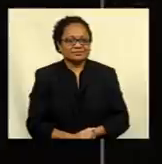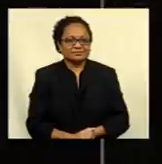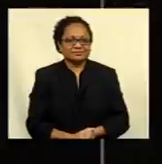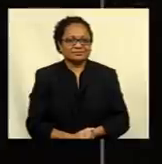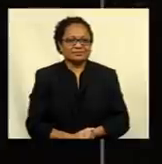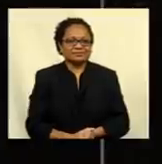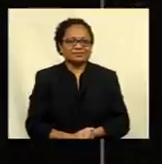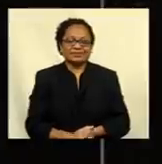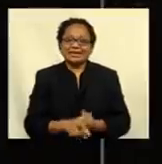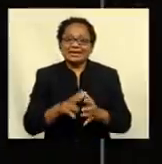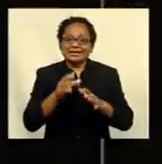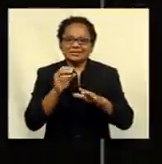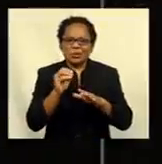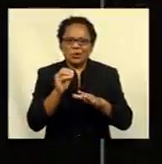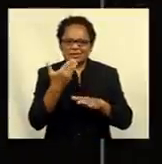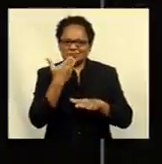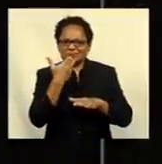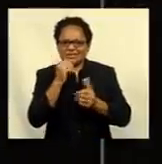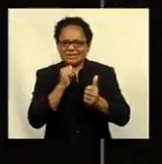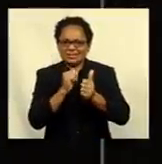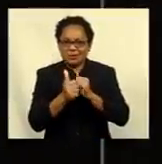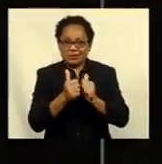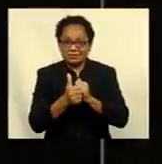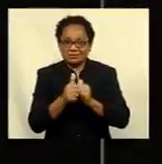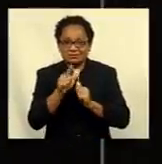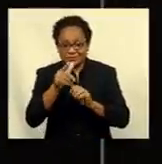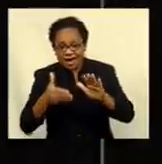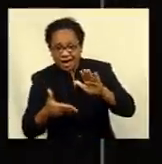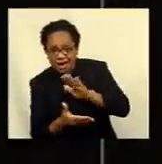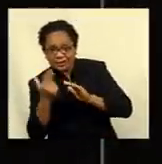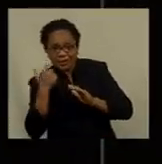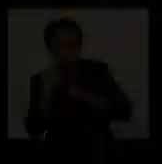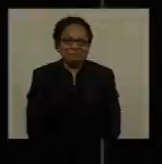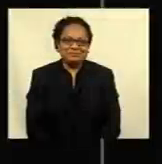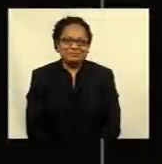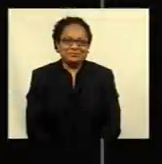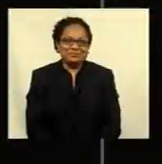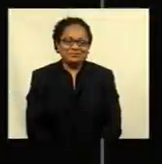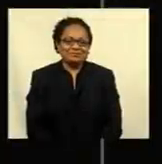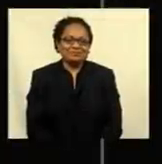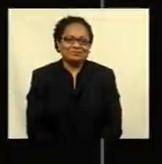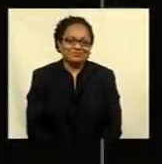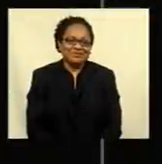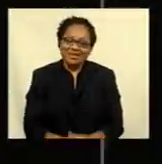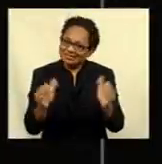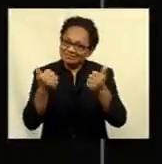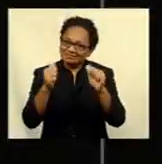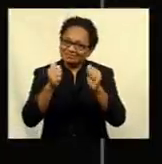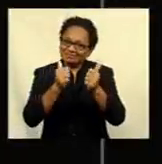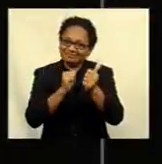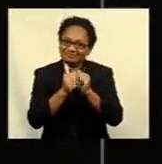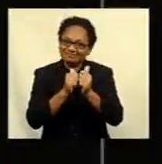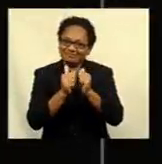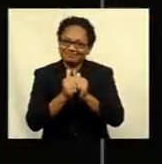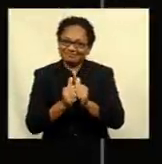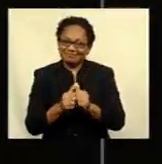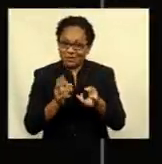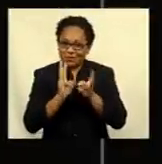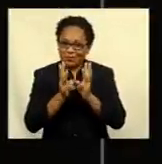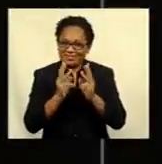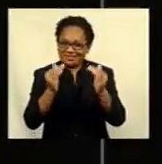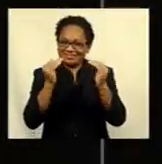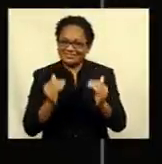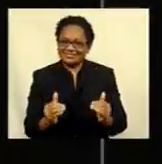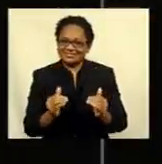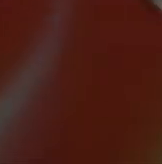Our quirky sport of the day. How about we do some underwater football? That's it from sports. Coming up, I'll have your weather update.